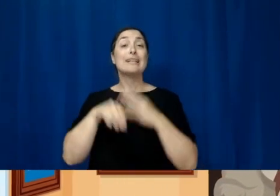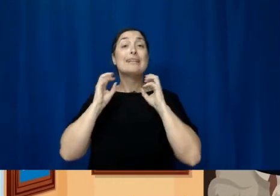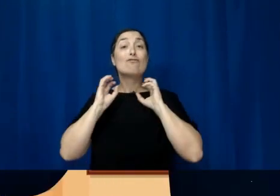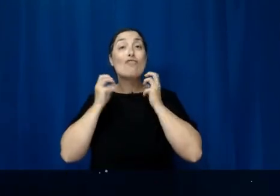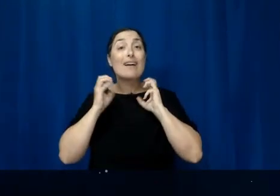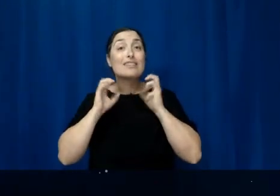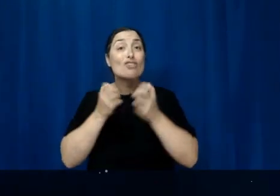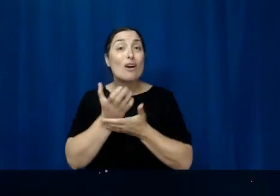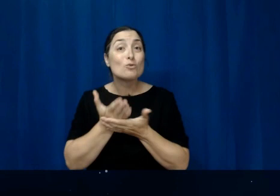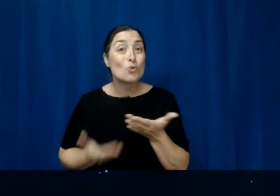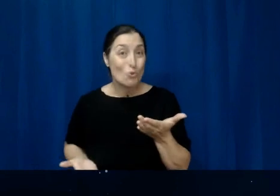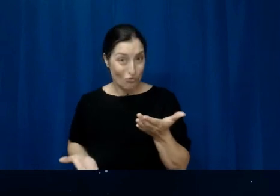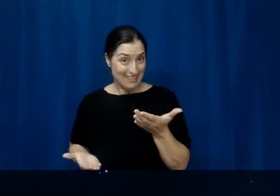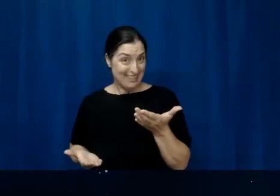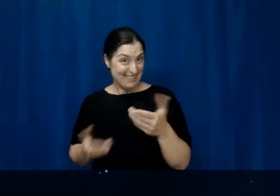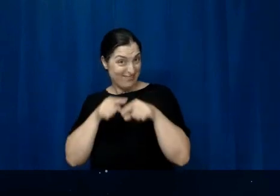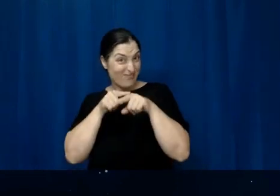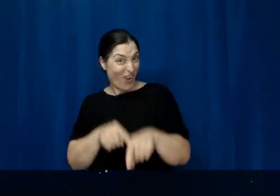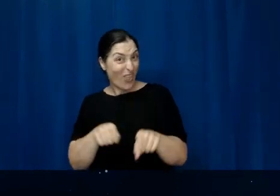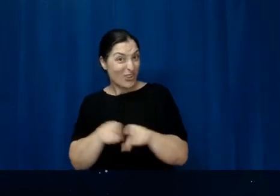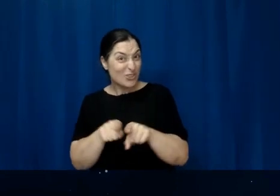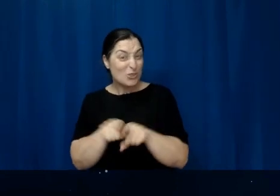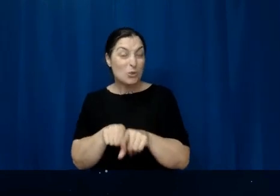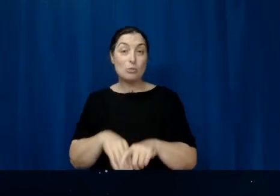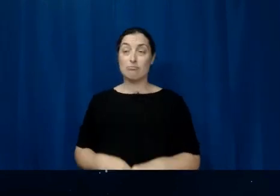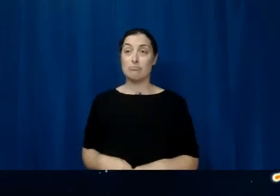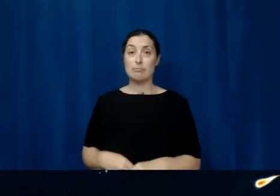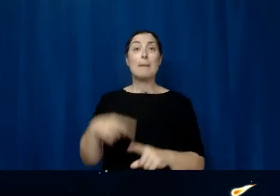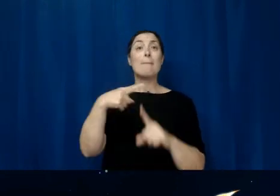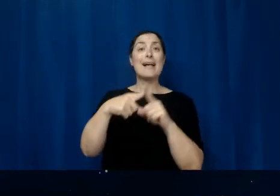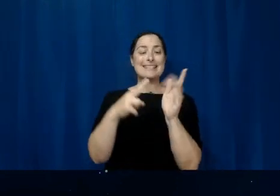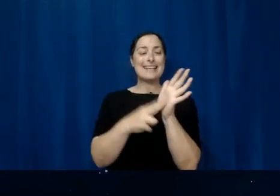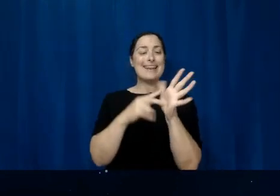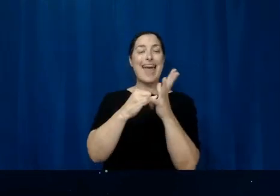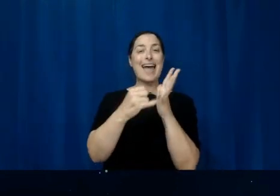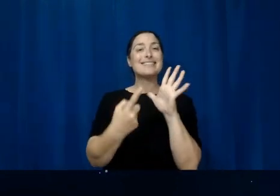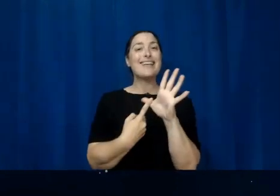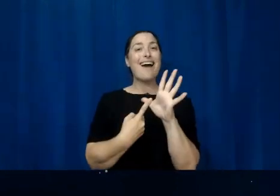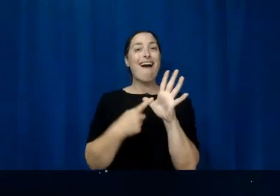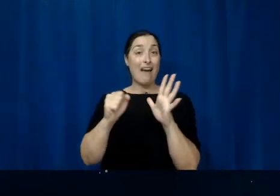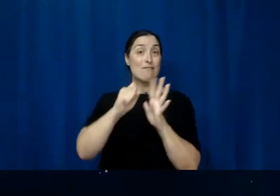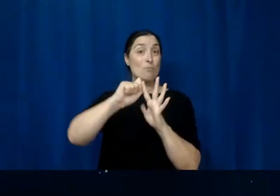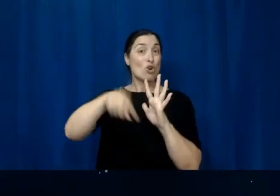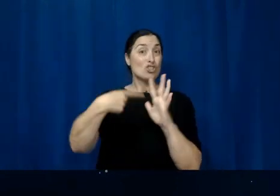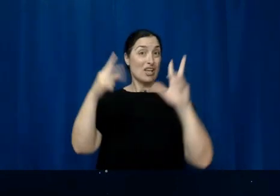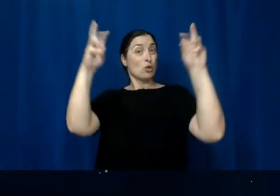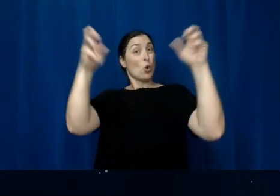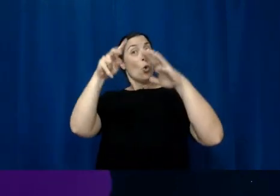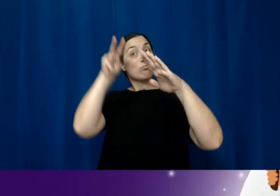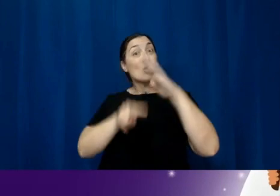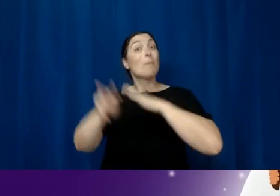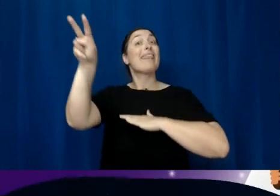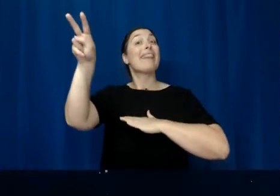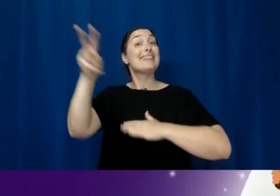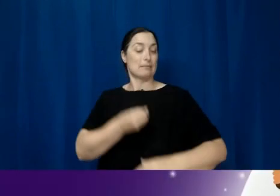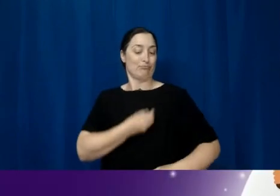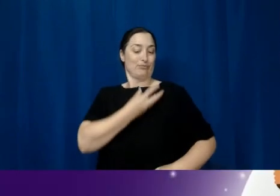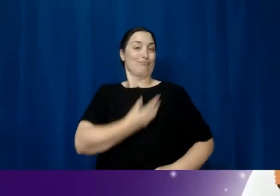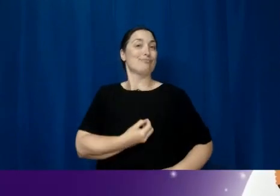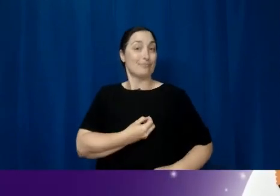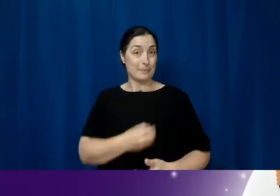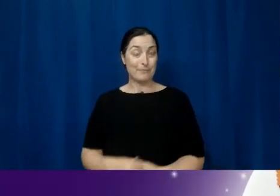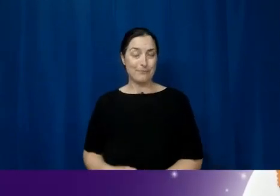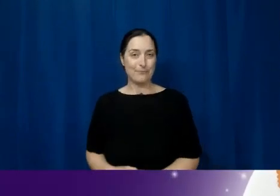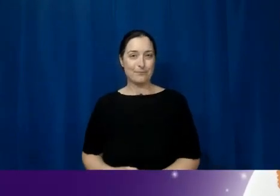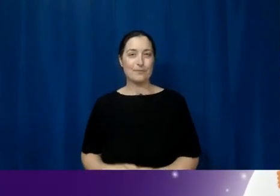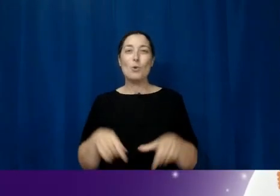For a time, they even guided our quests into the cosmos with NASA's retired project Prometheus. This fictional god of fire has